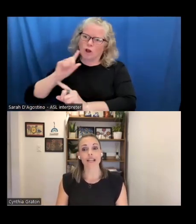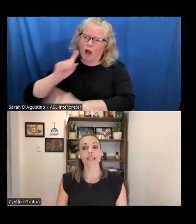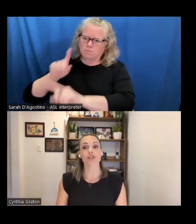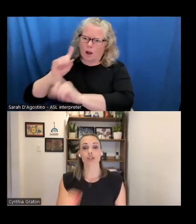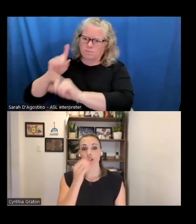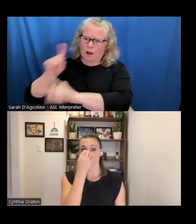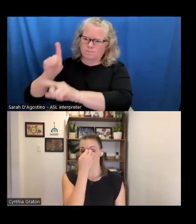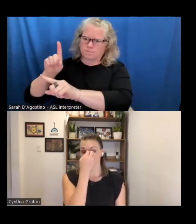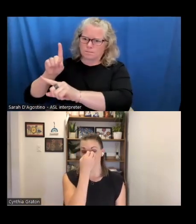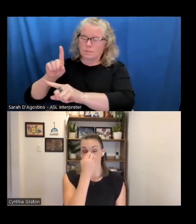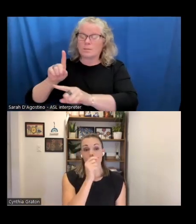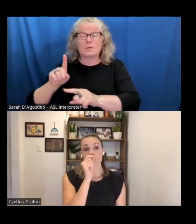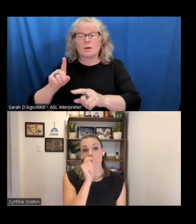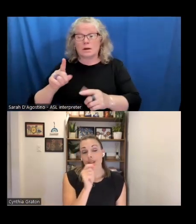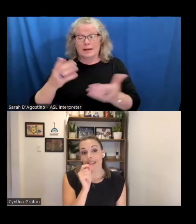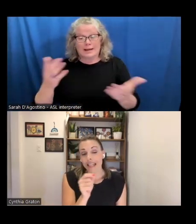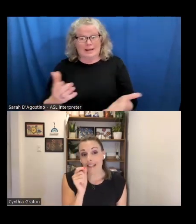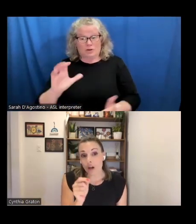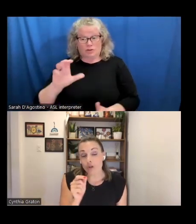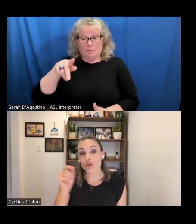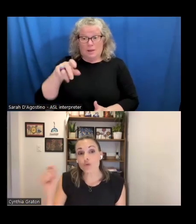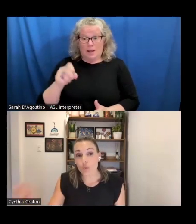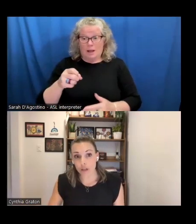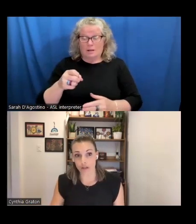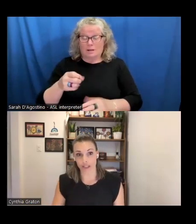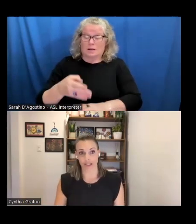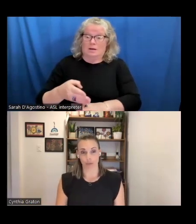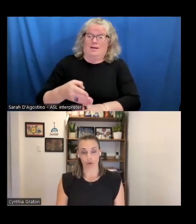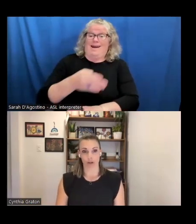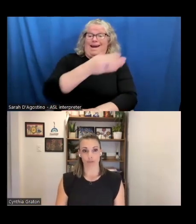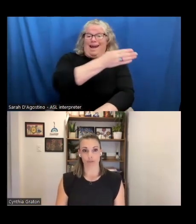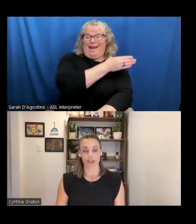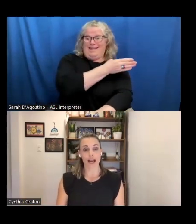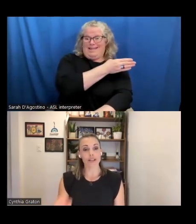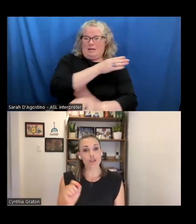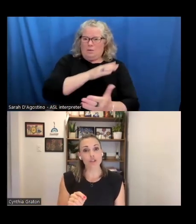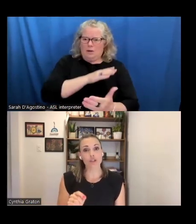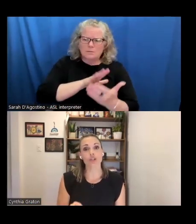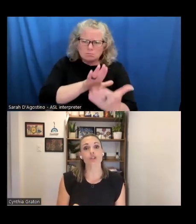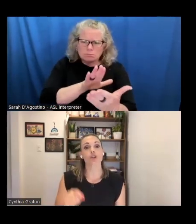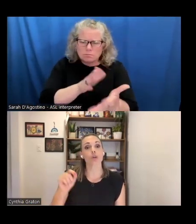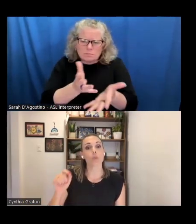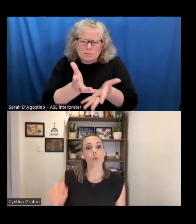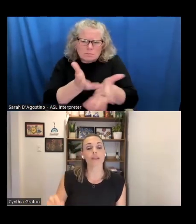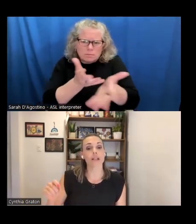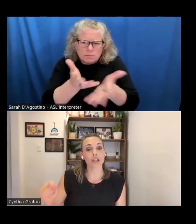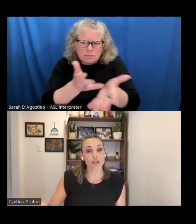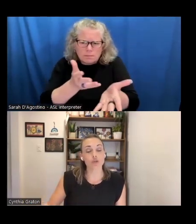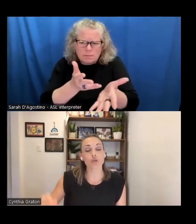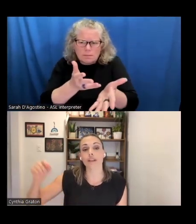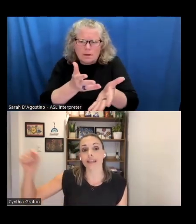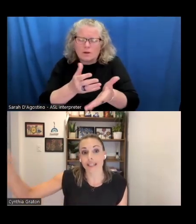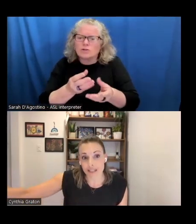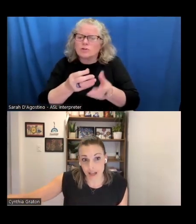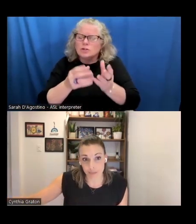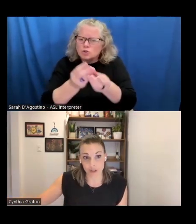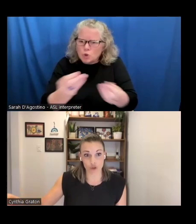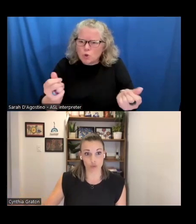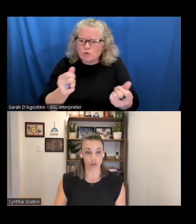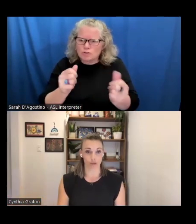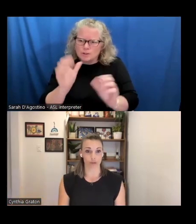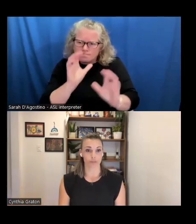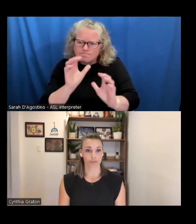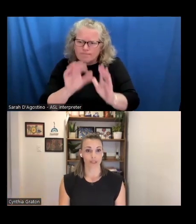in finding solutions so they don't struggle anymore, not solutions on what they're going to do the next time